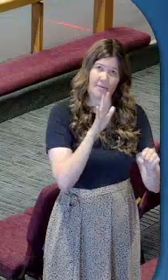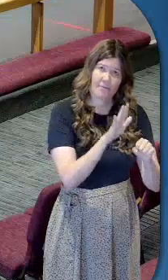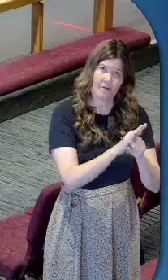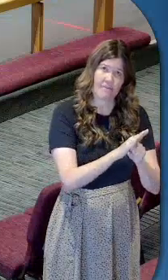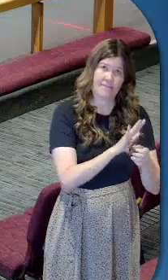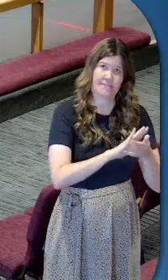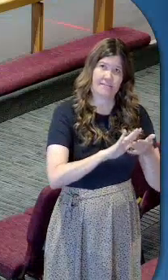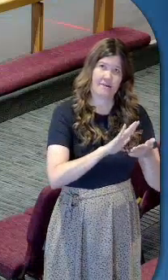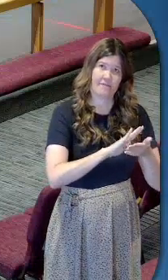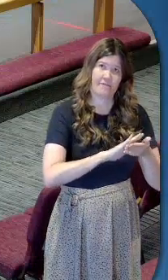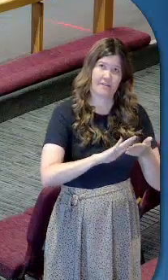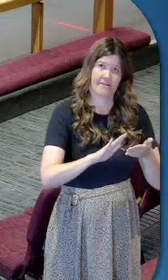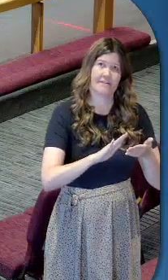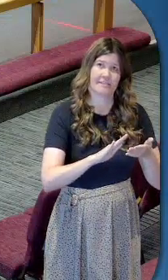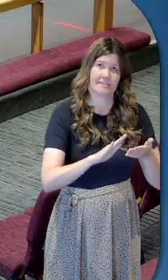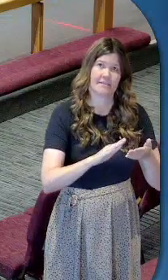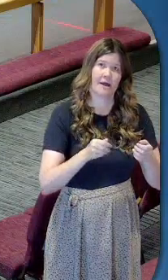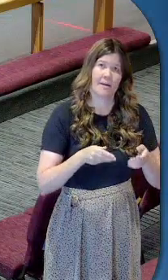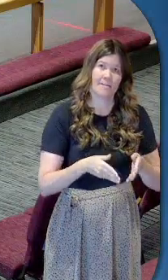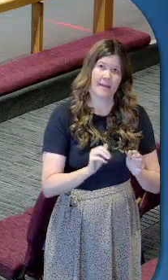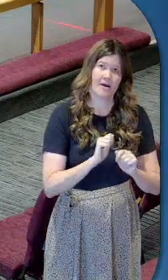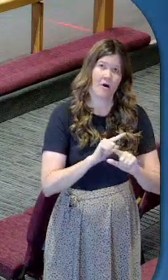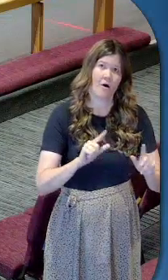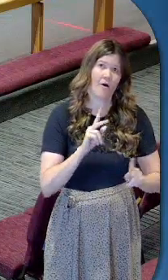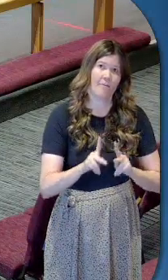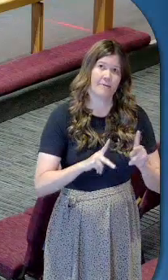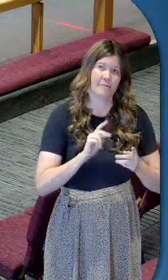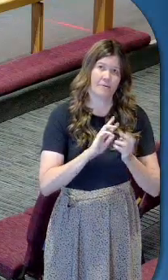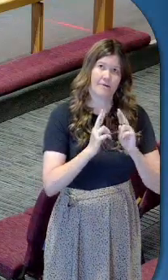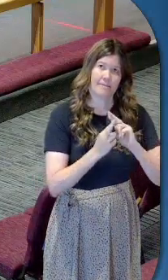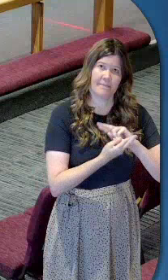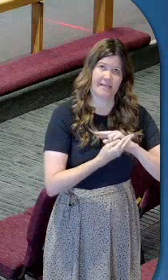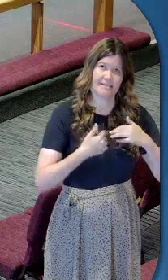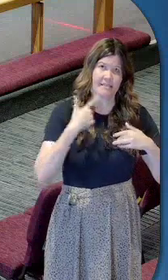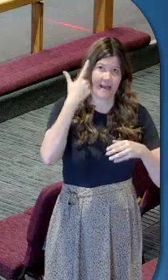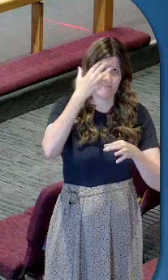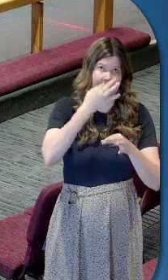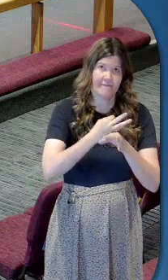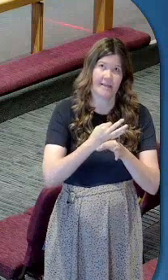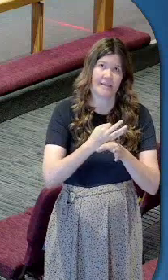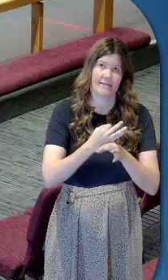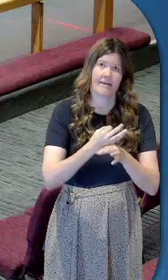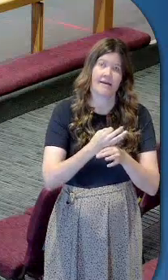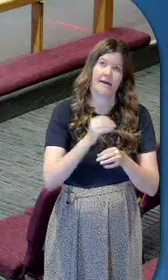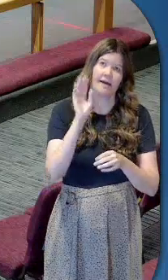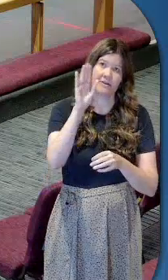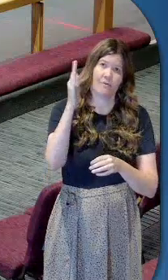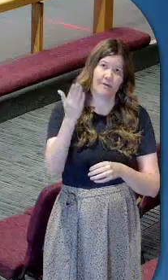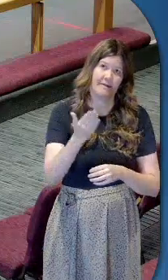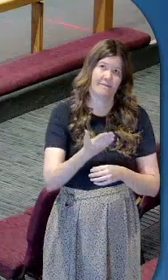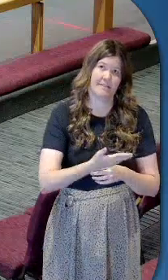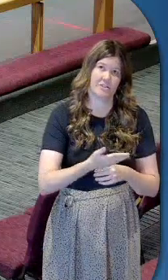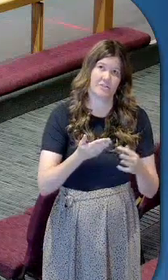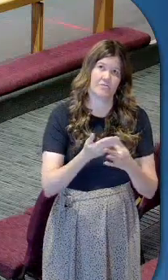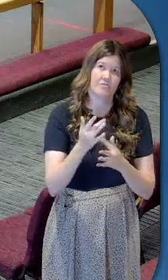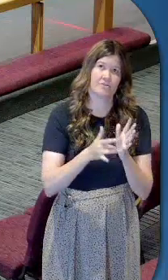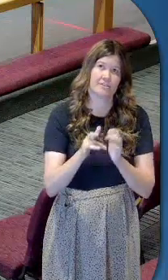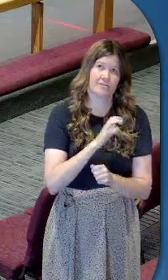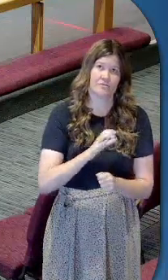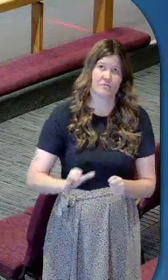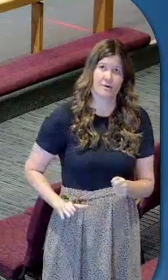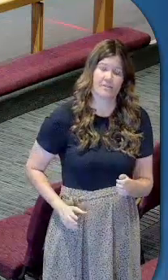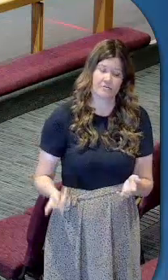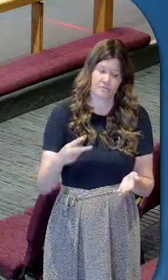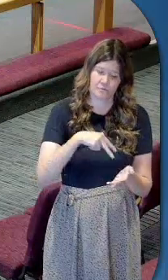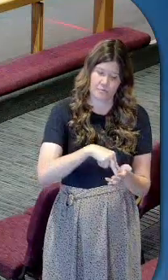Your original design, all people may come to repentance and faith in Your gracious invitation. Through Jesus Christ, who